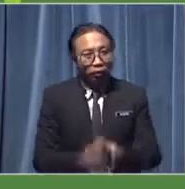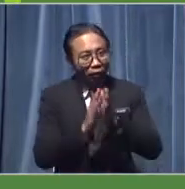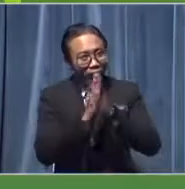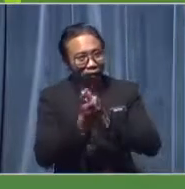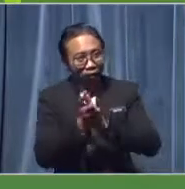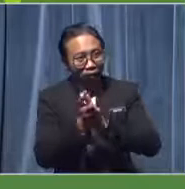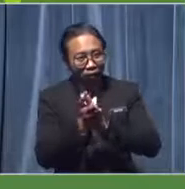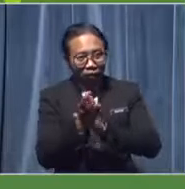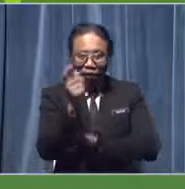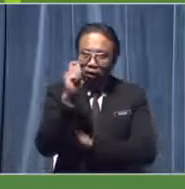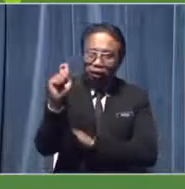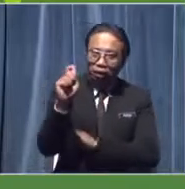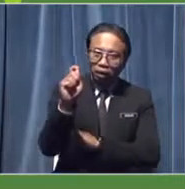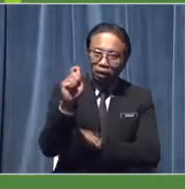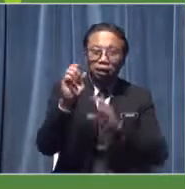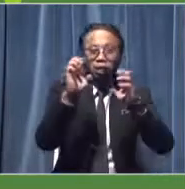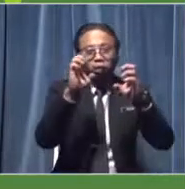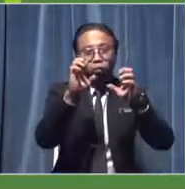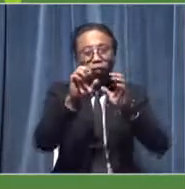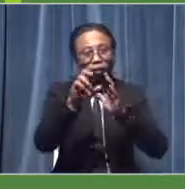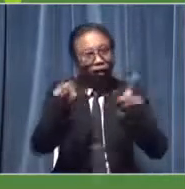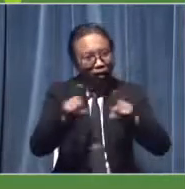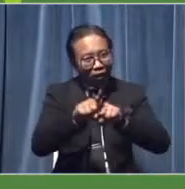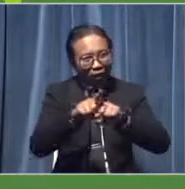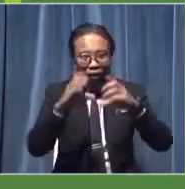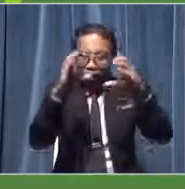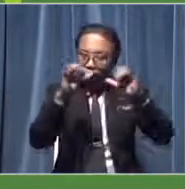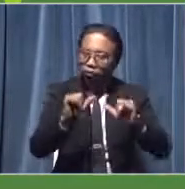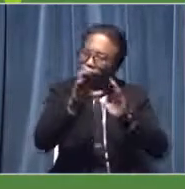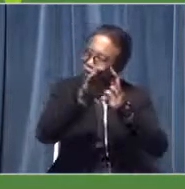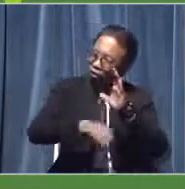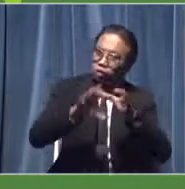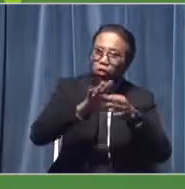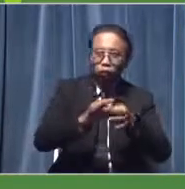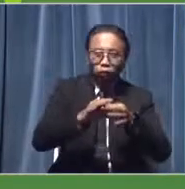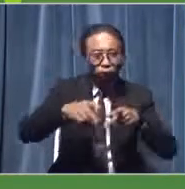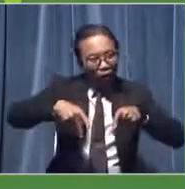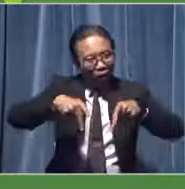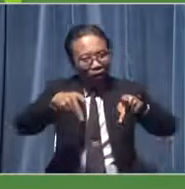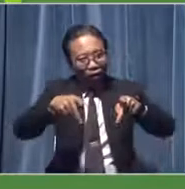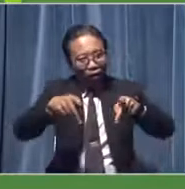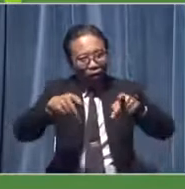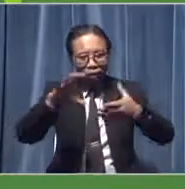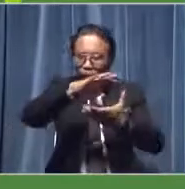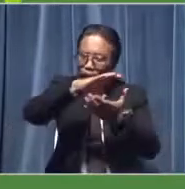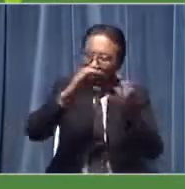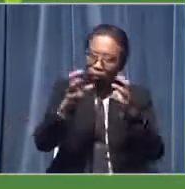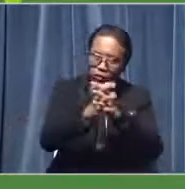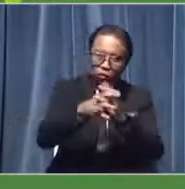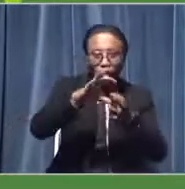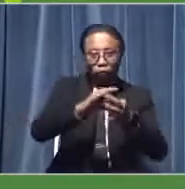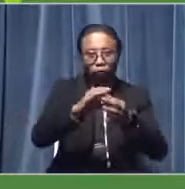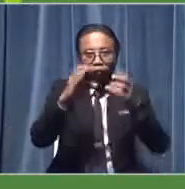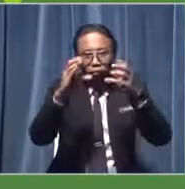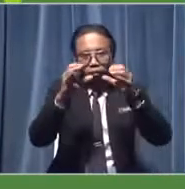Thus, the equivalent capacitance of a parallel combination of the